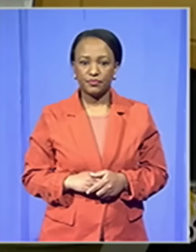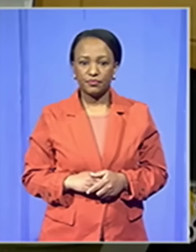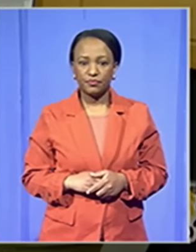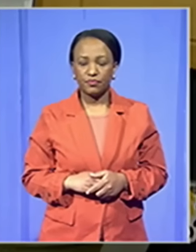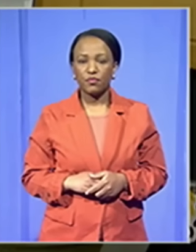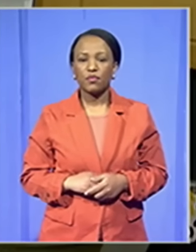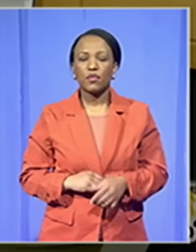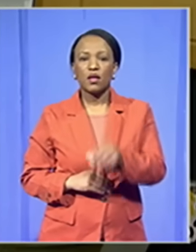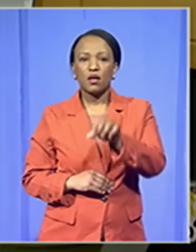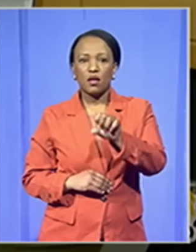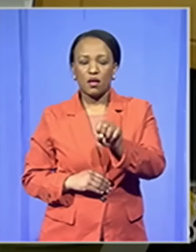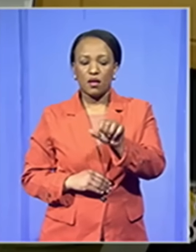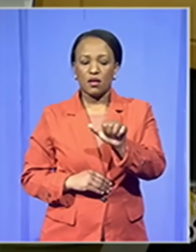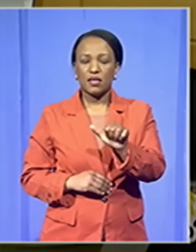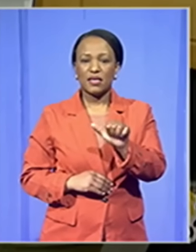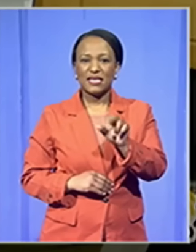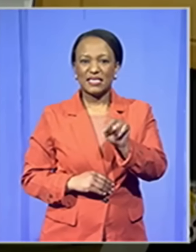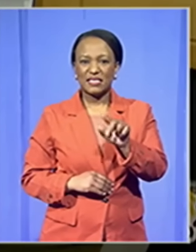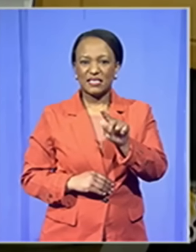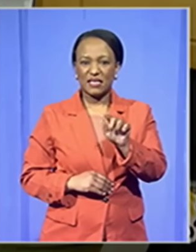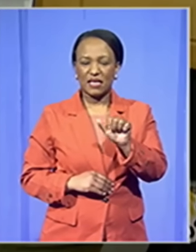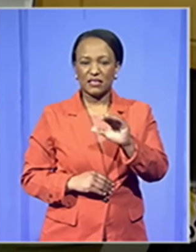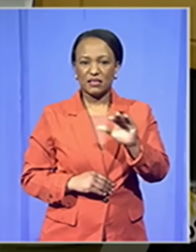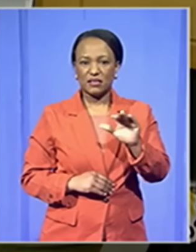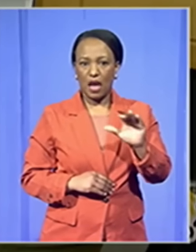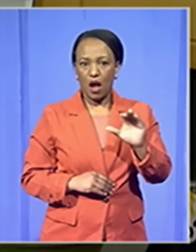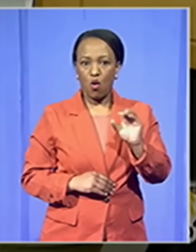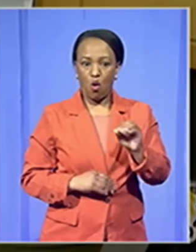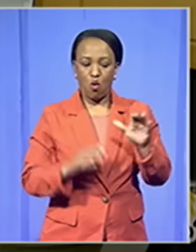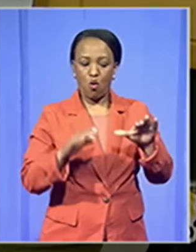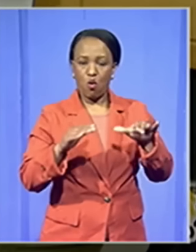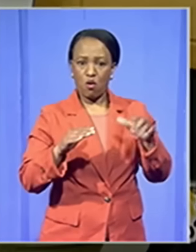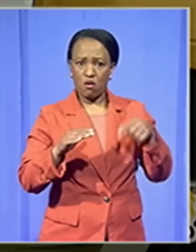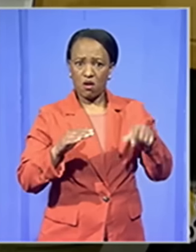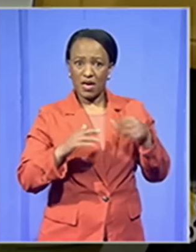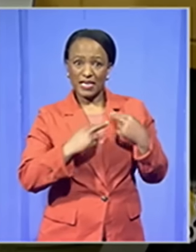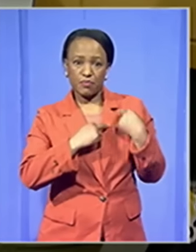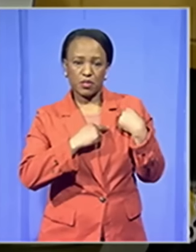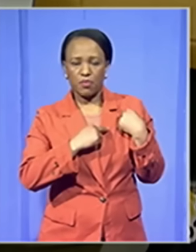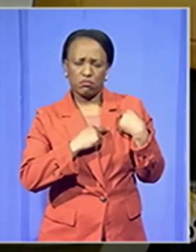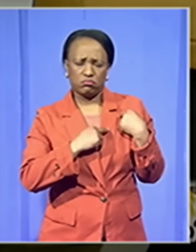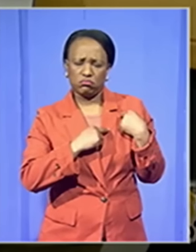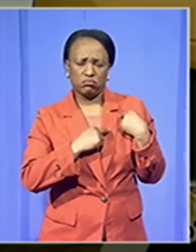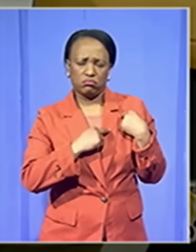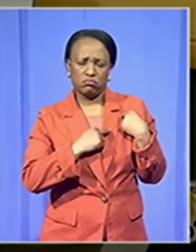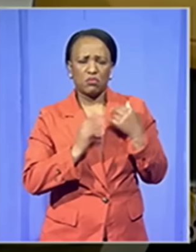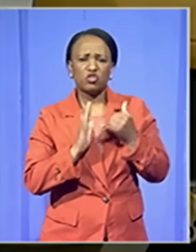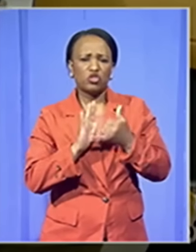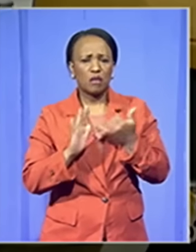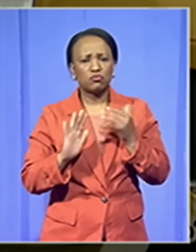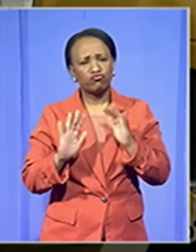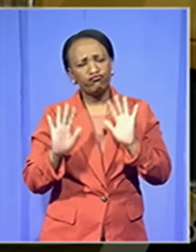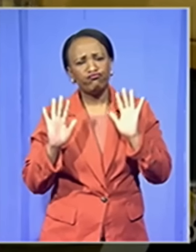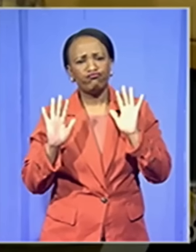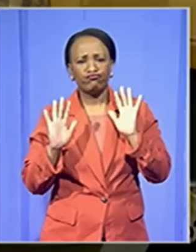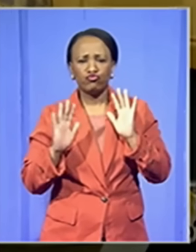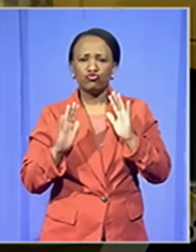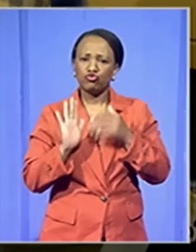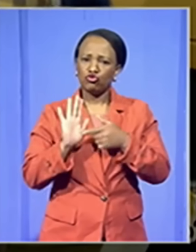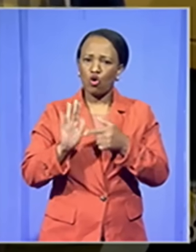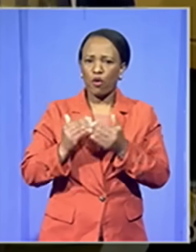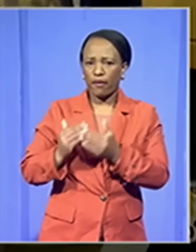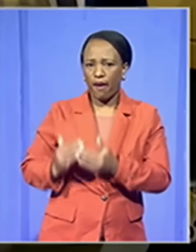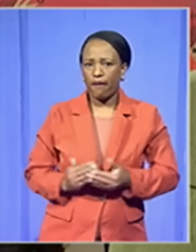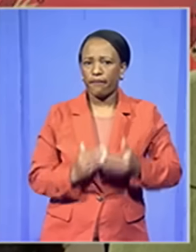Santaco not responsible. That is another program of Ubuntu from us. Engine behind the nation,